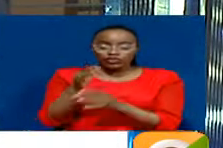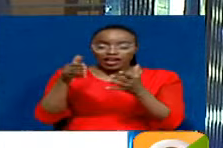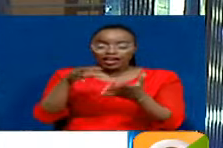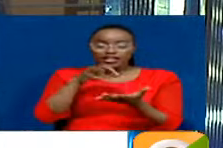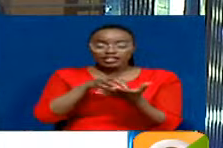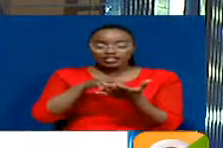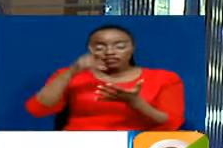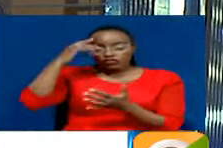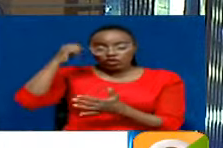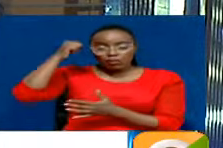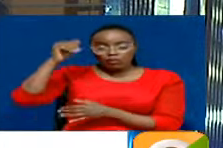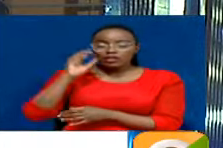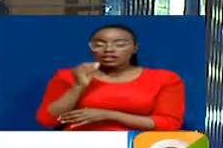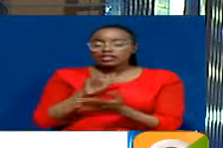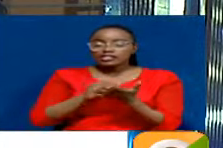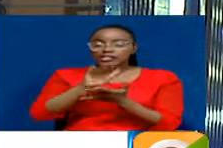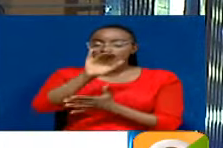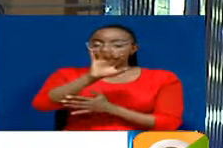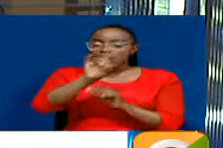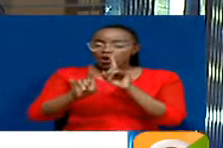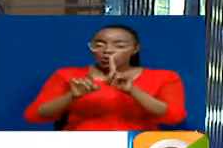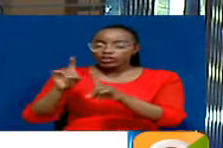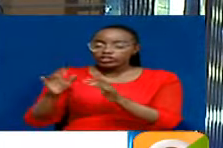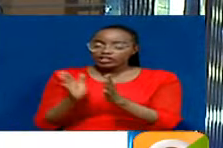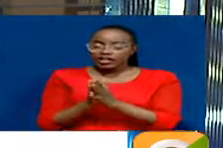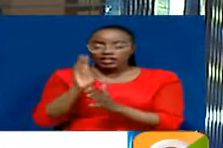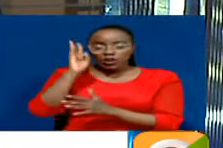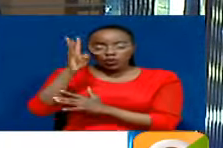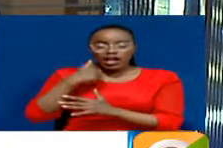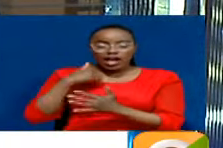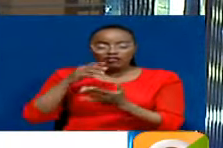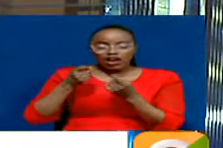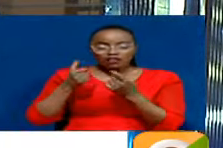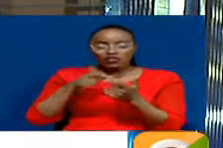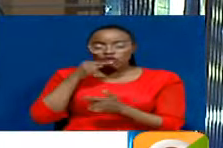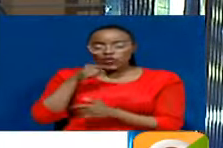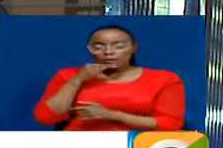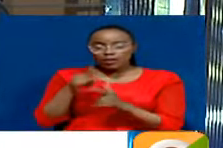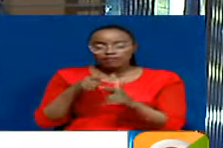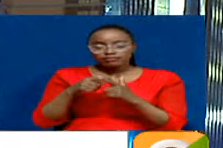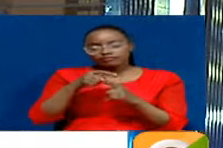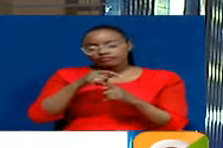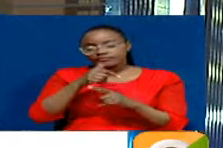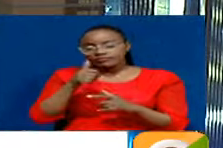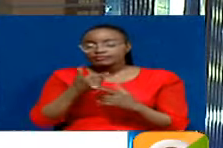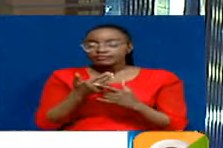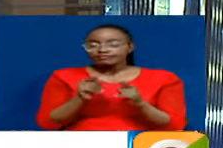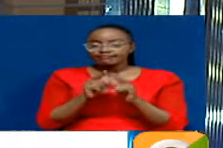current state of our politics. Keep sending in your questions and we'll get a few more comments from them on the other side